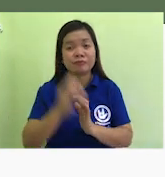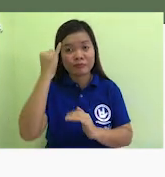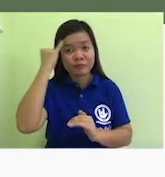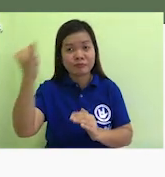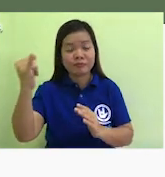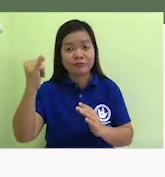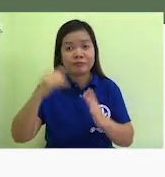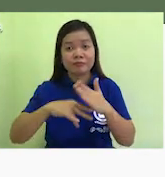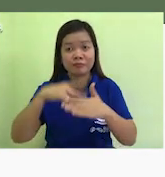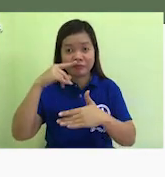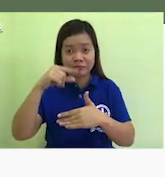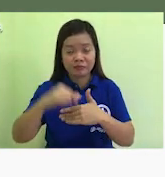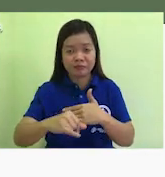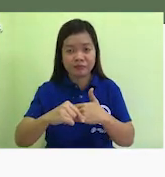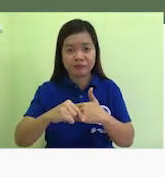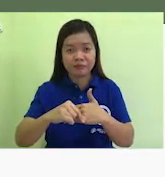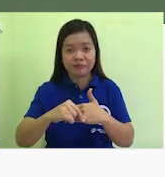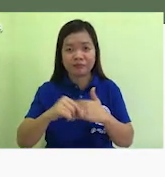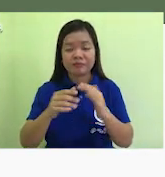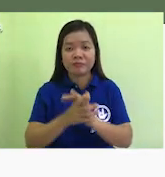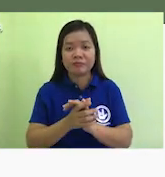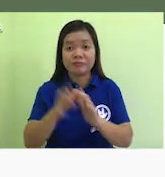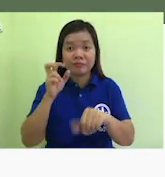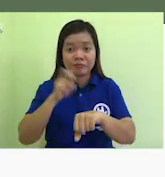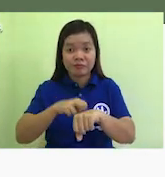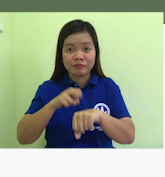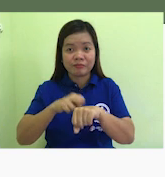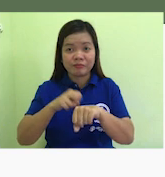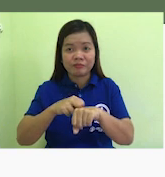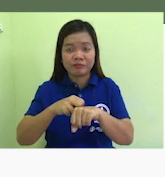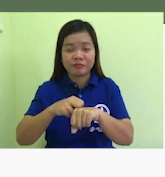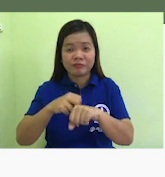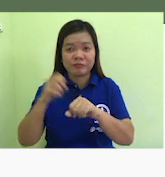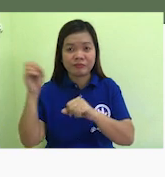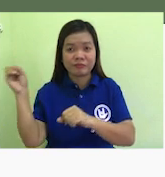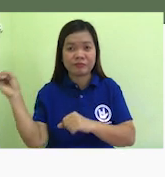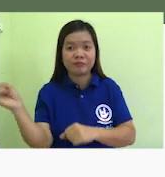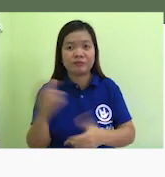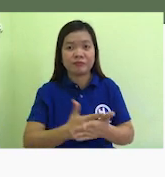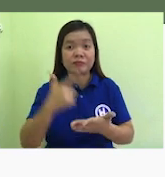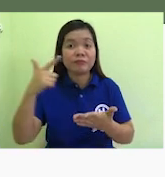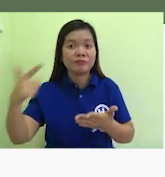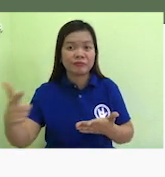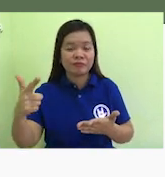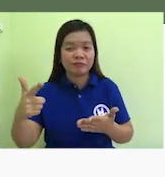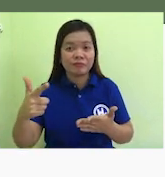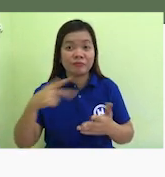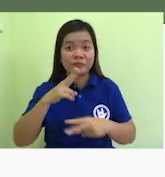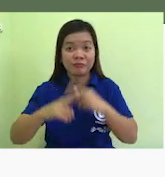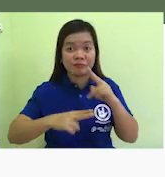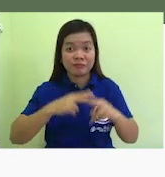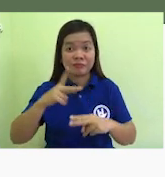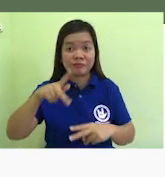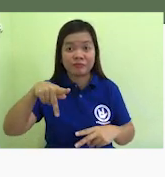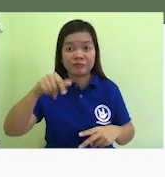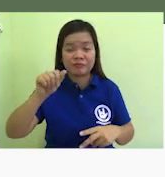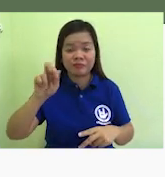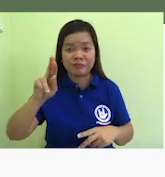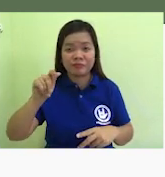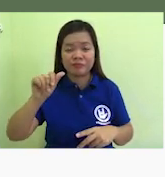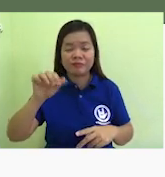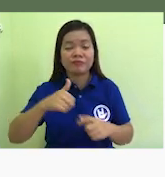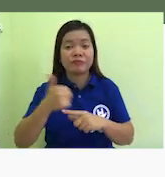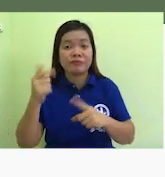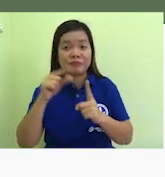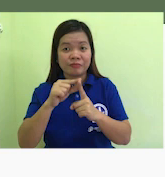The idealized projectile motion of a rock thrown from your hand is a parabola.